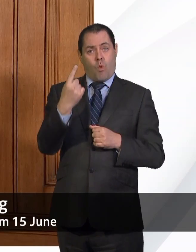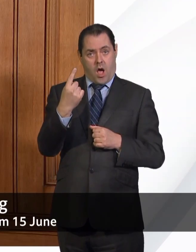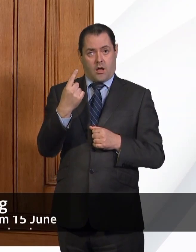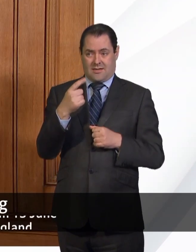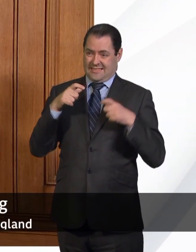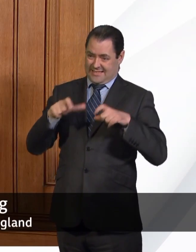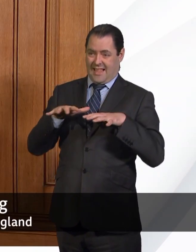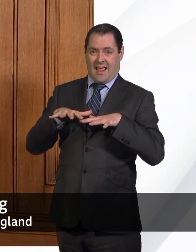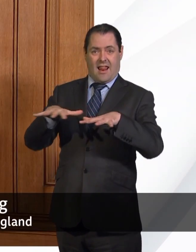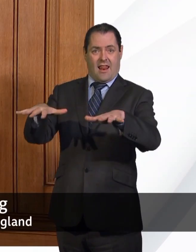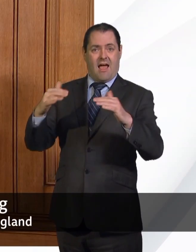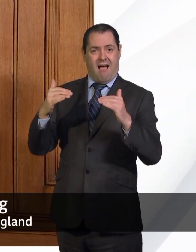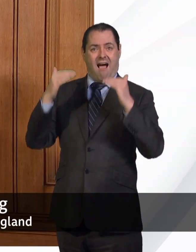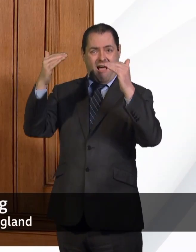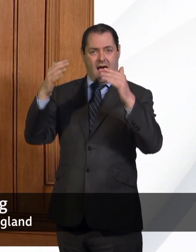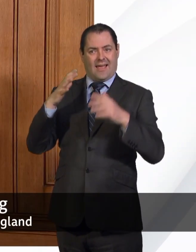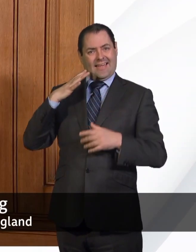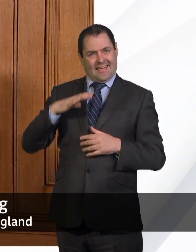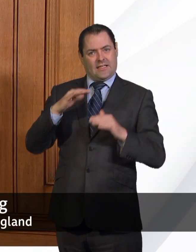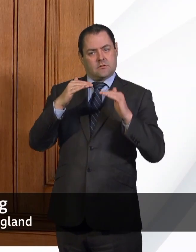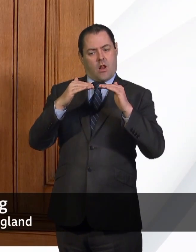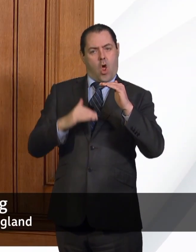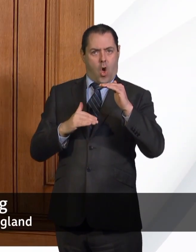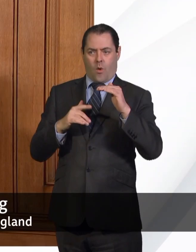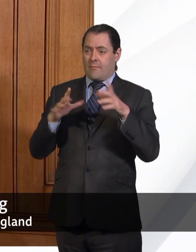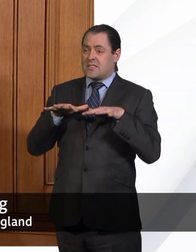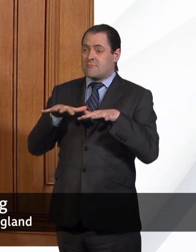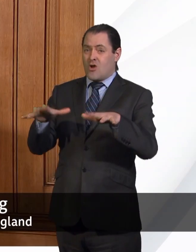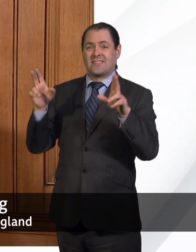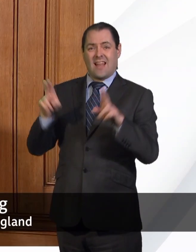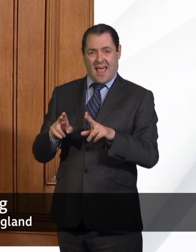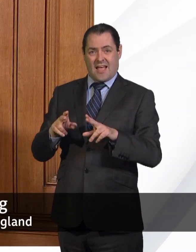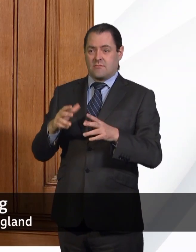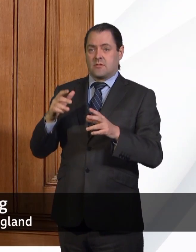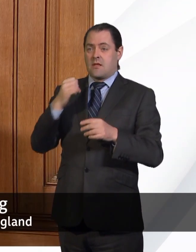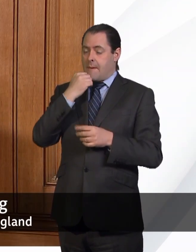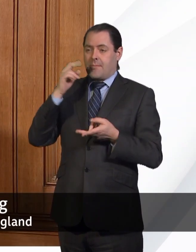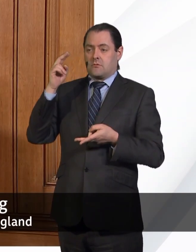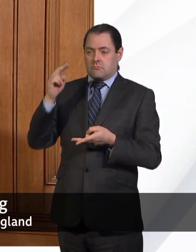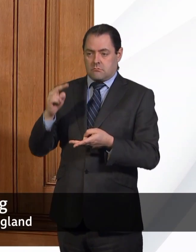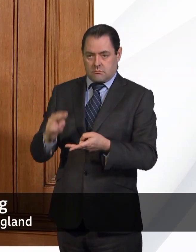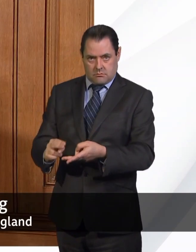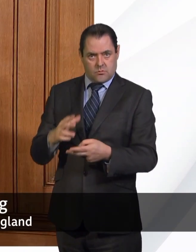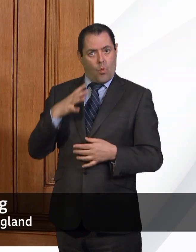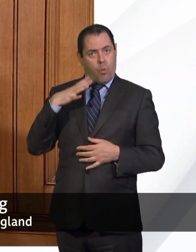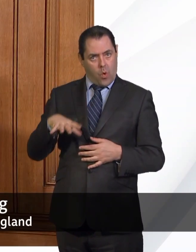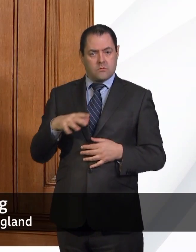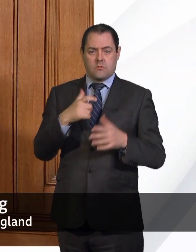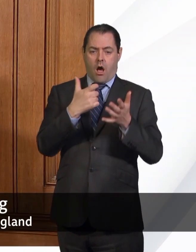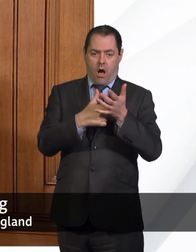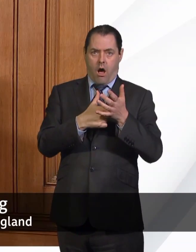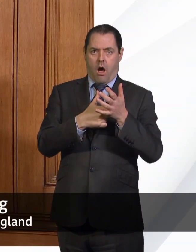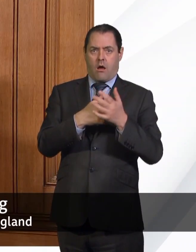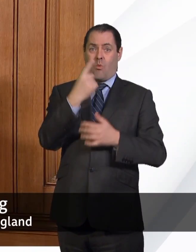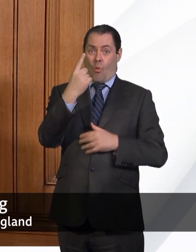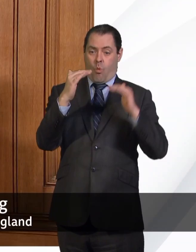that high level, whereas of course what we've got to do is get them down. So we need to keep concentrating on R below 1. That means